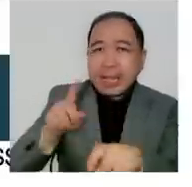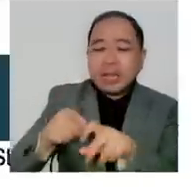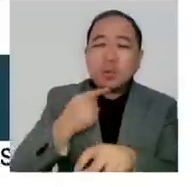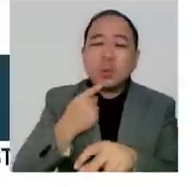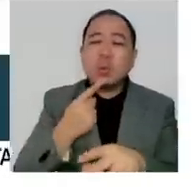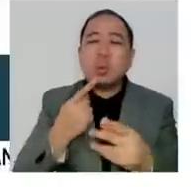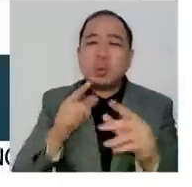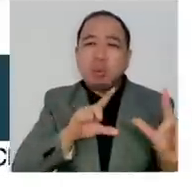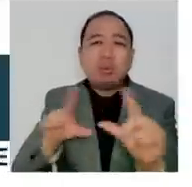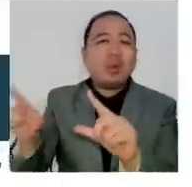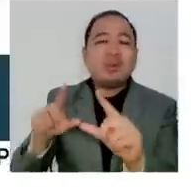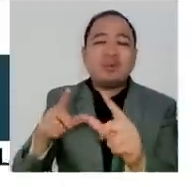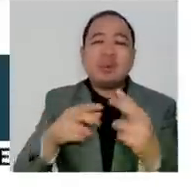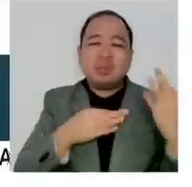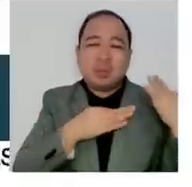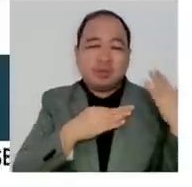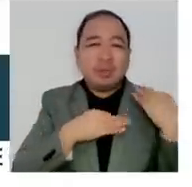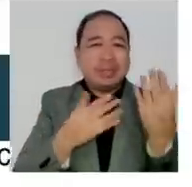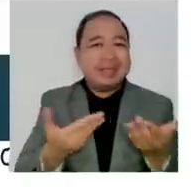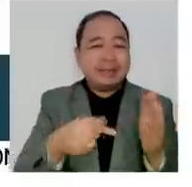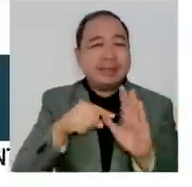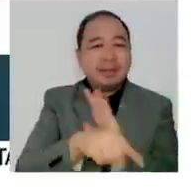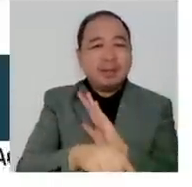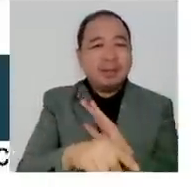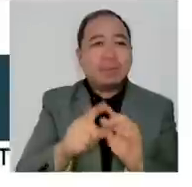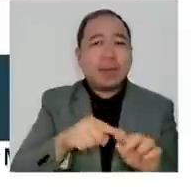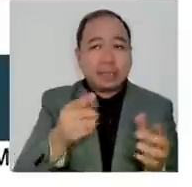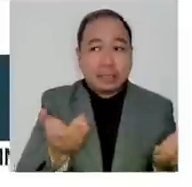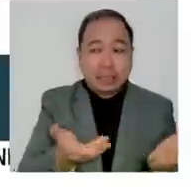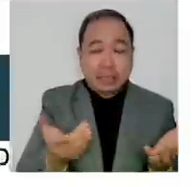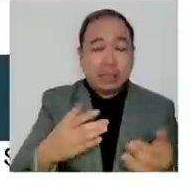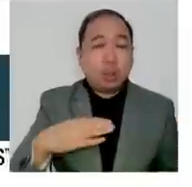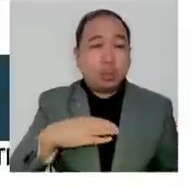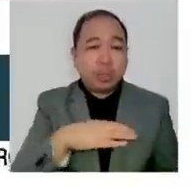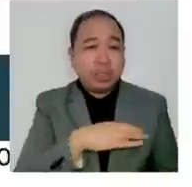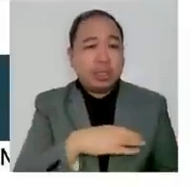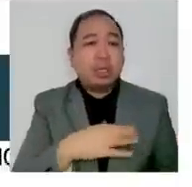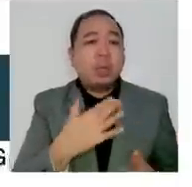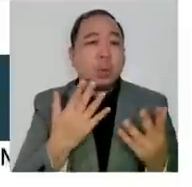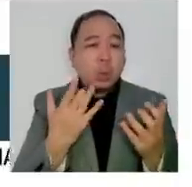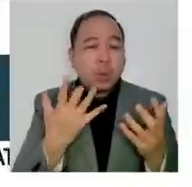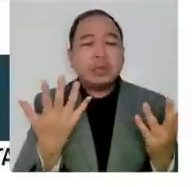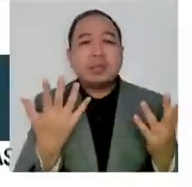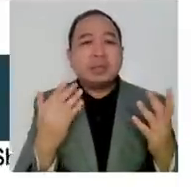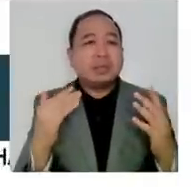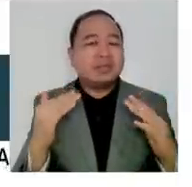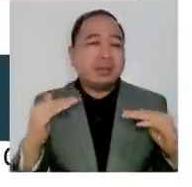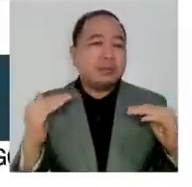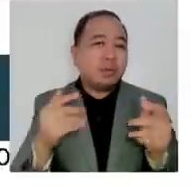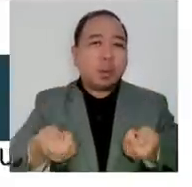these killings. Gusto lang talaga ng membro ng committee na mayroon kaming jurisdiction